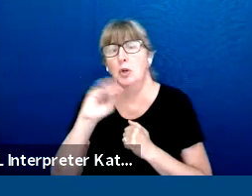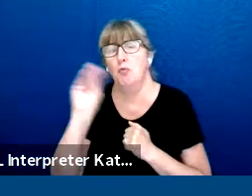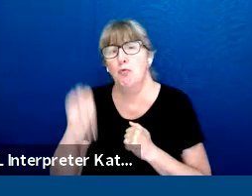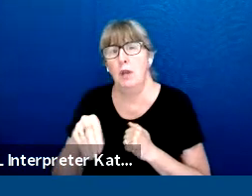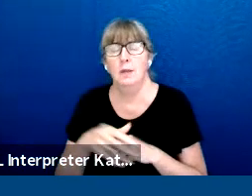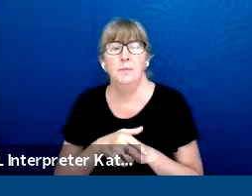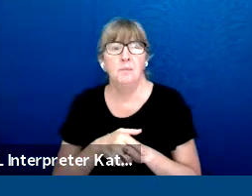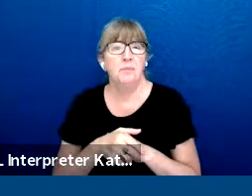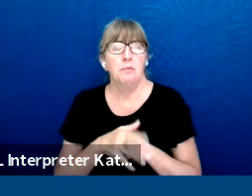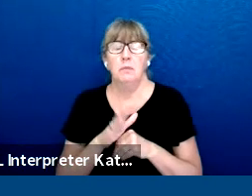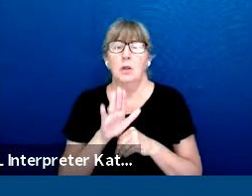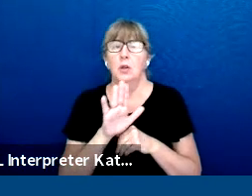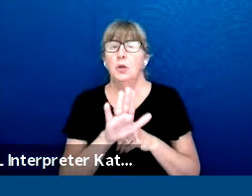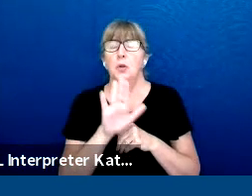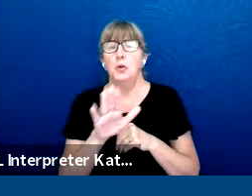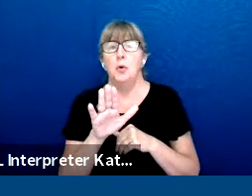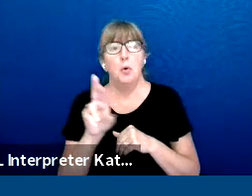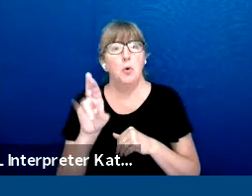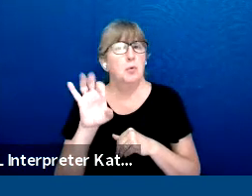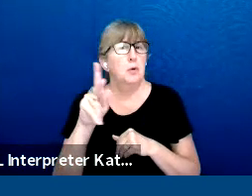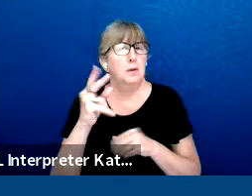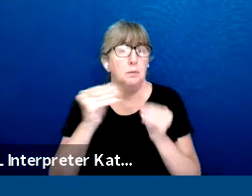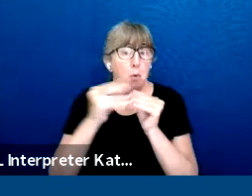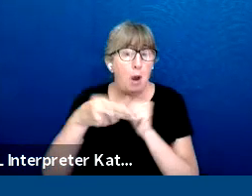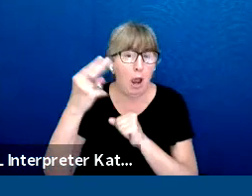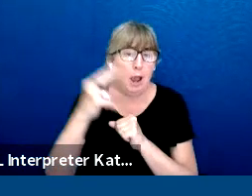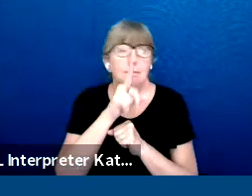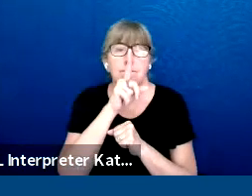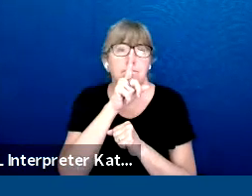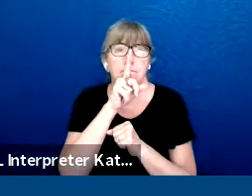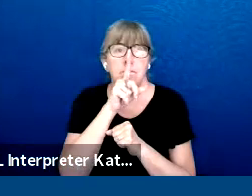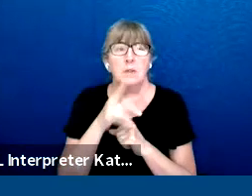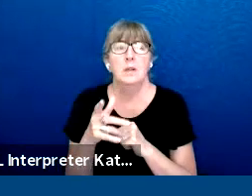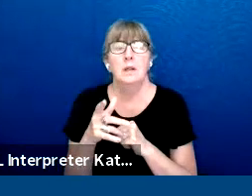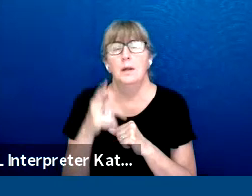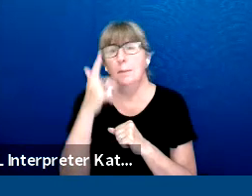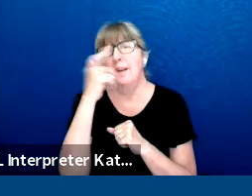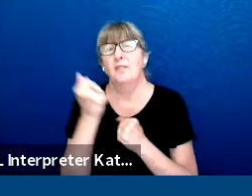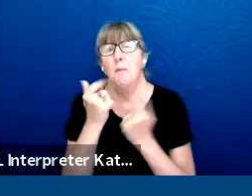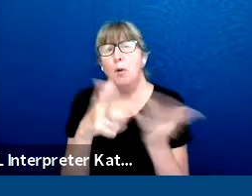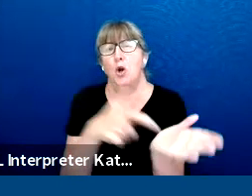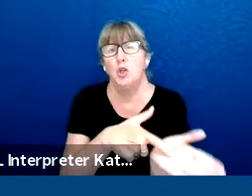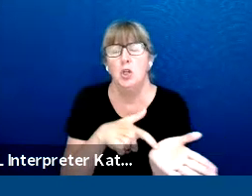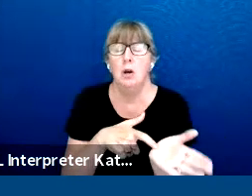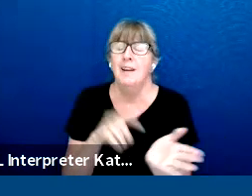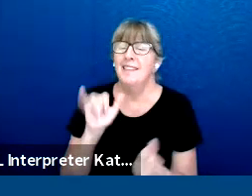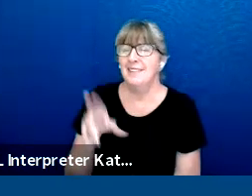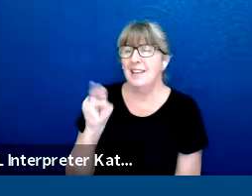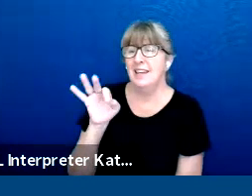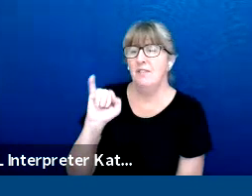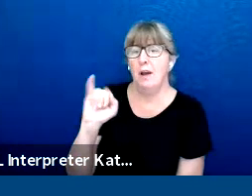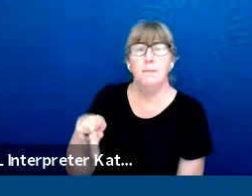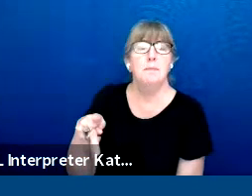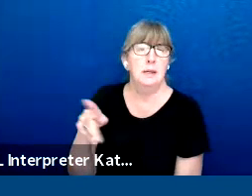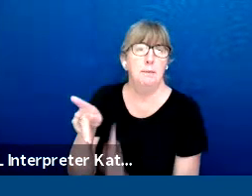higher risk due to the burn scar. That's for the NFIP policies, which we kind of specialize